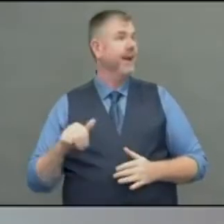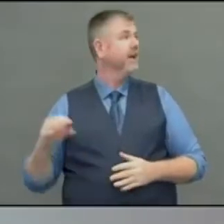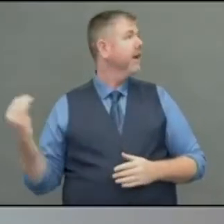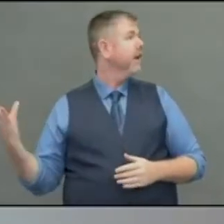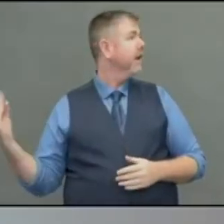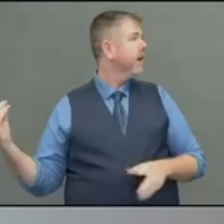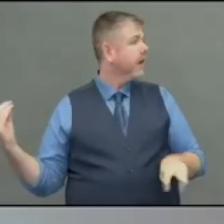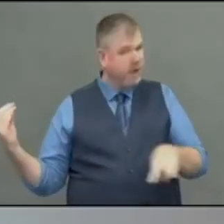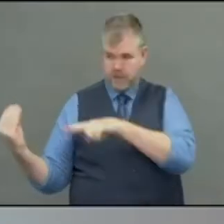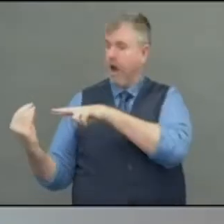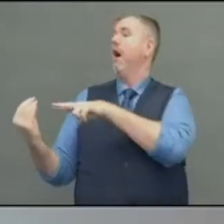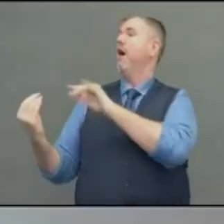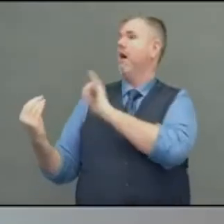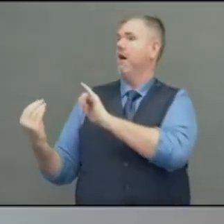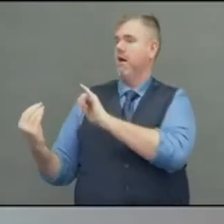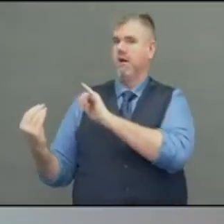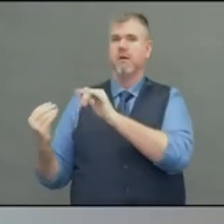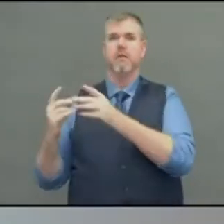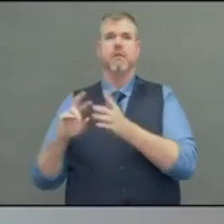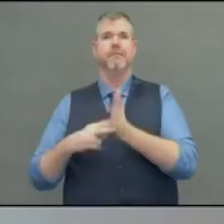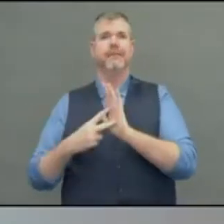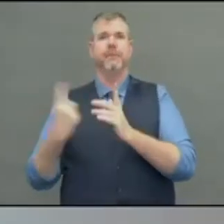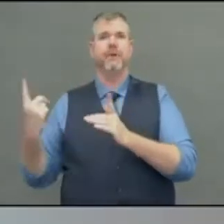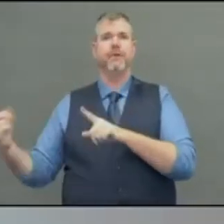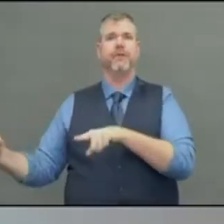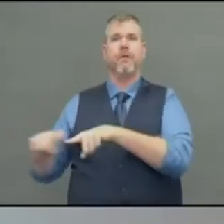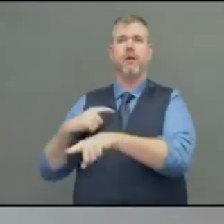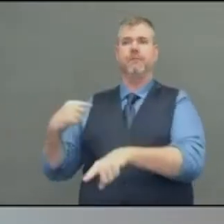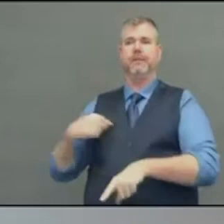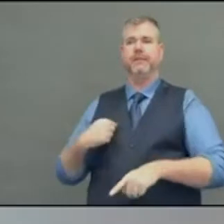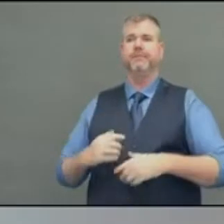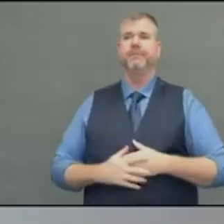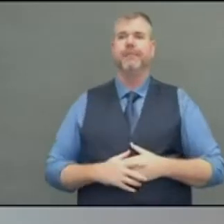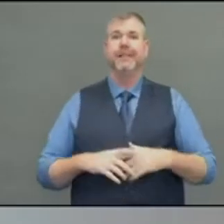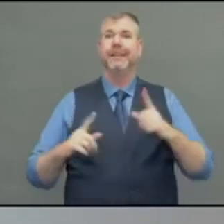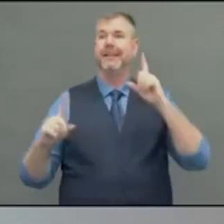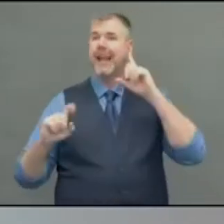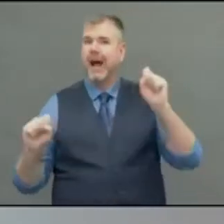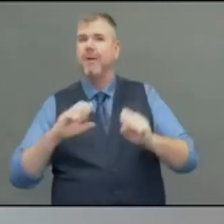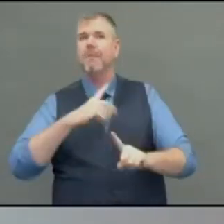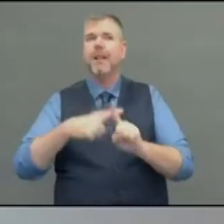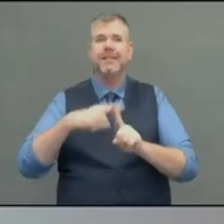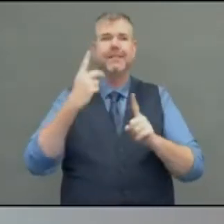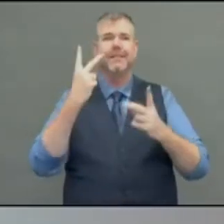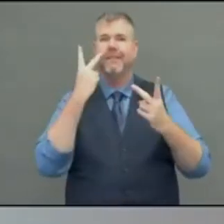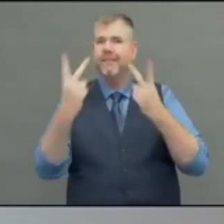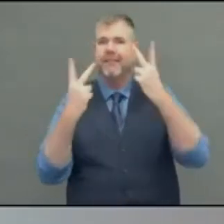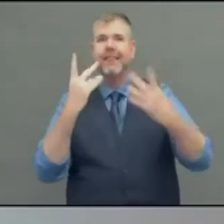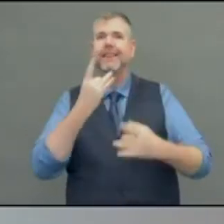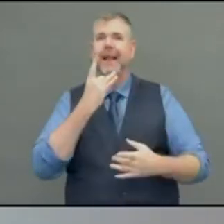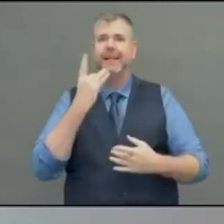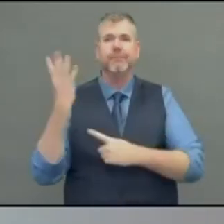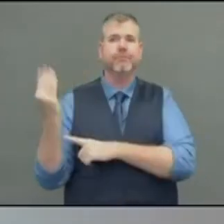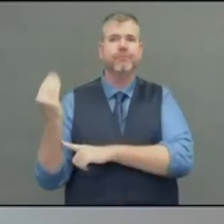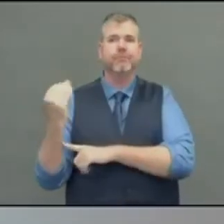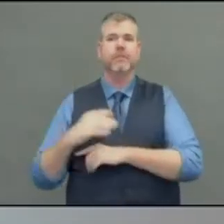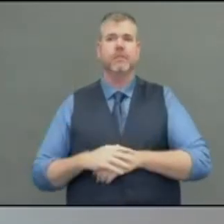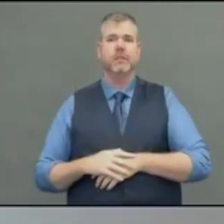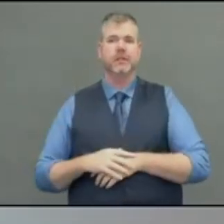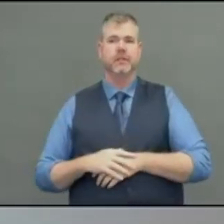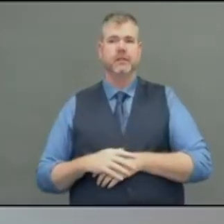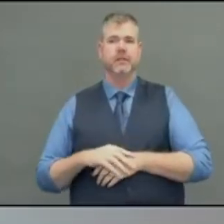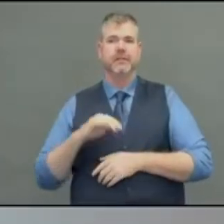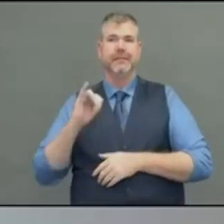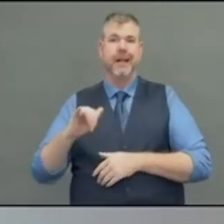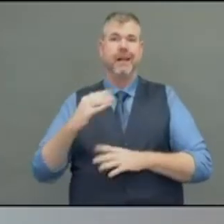in regards to the ring, but the incoming voices can be up to 5 times louder than on a standard phone. And they